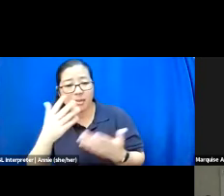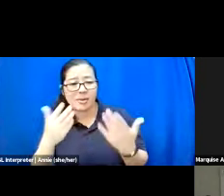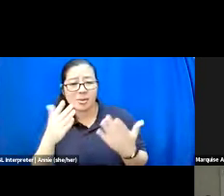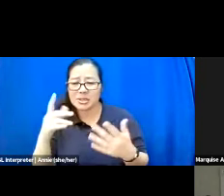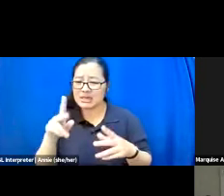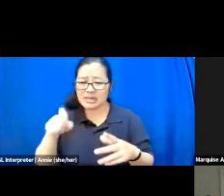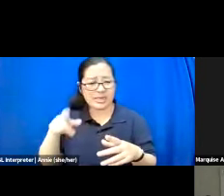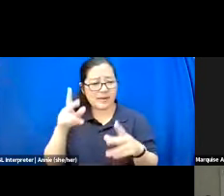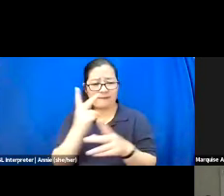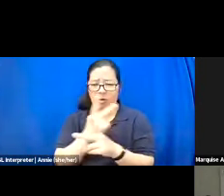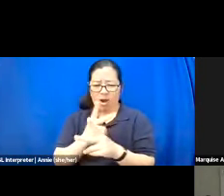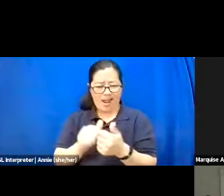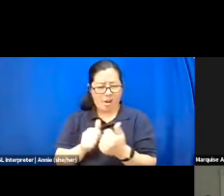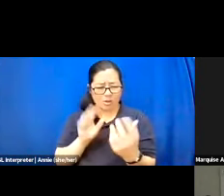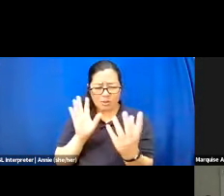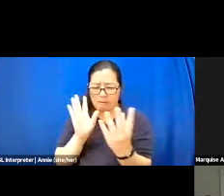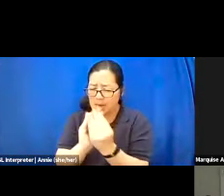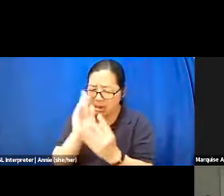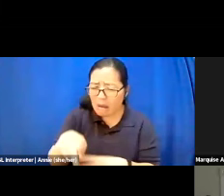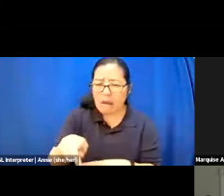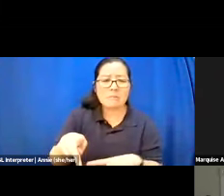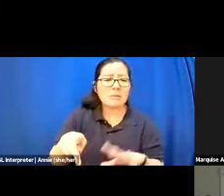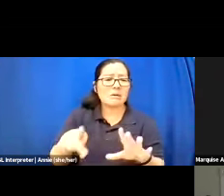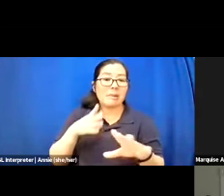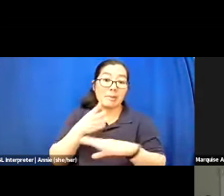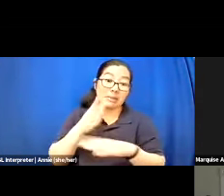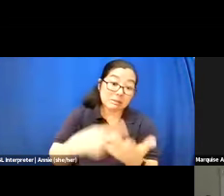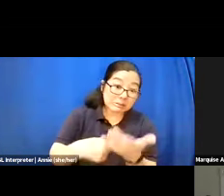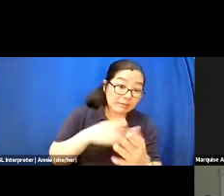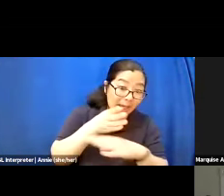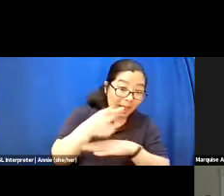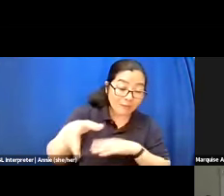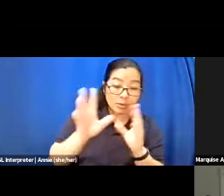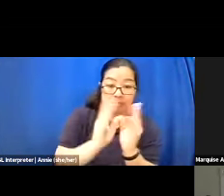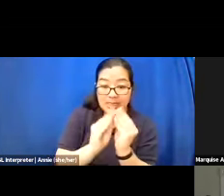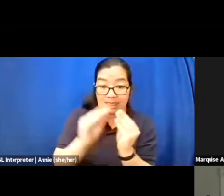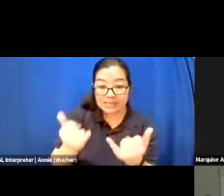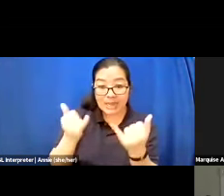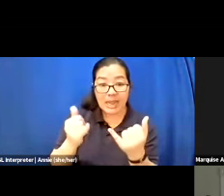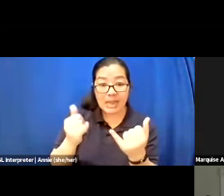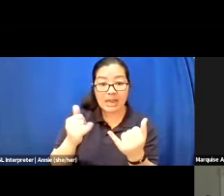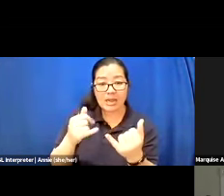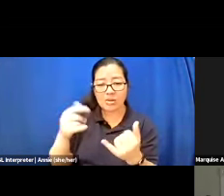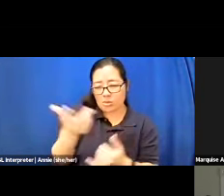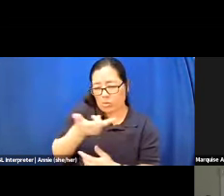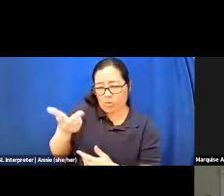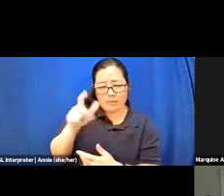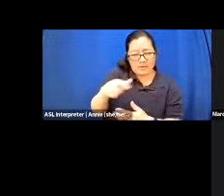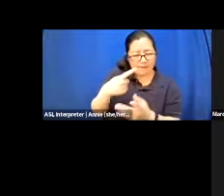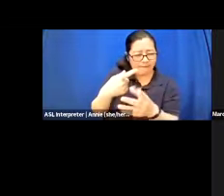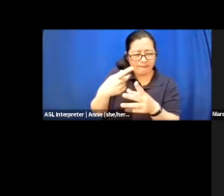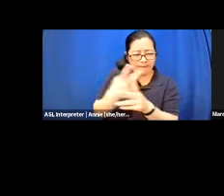after the session if the interpreter can stay. That way we can figure out how we should do the voiceover with you